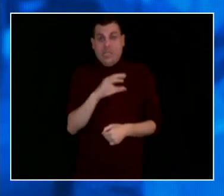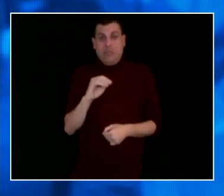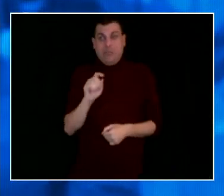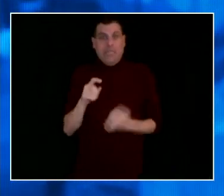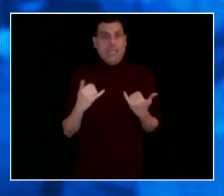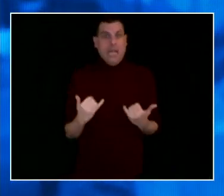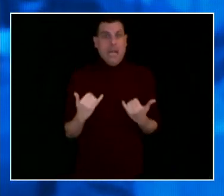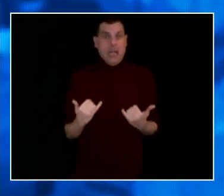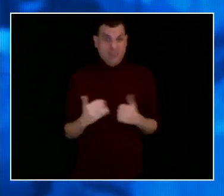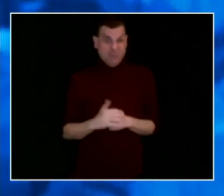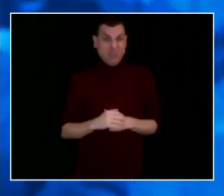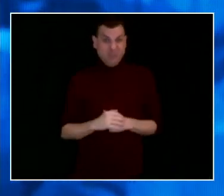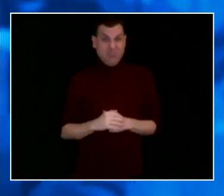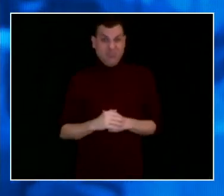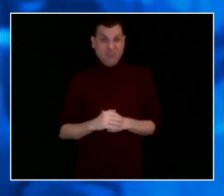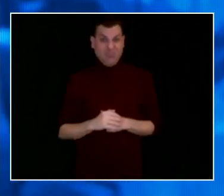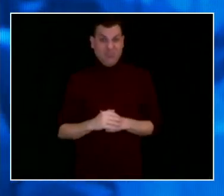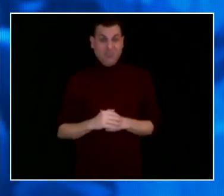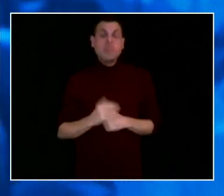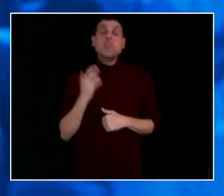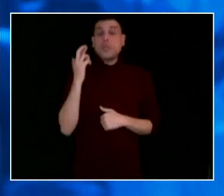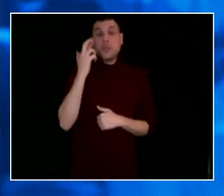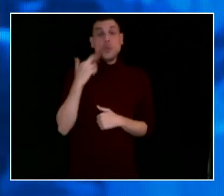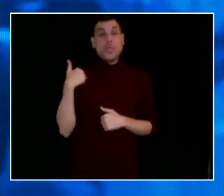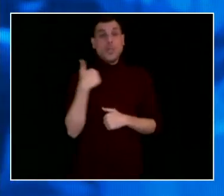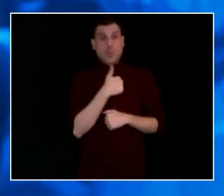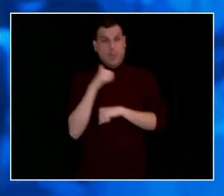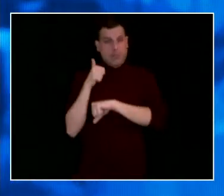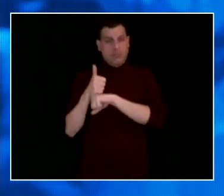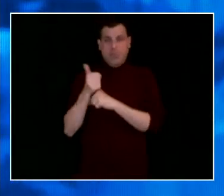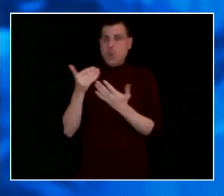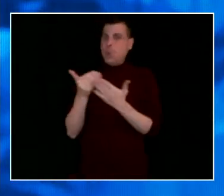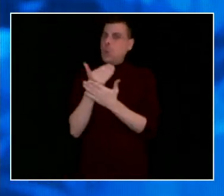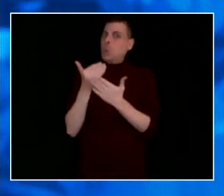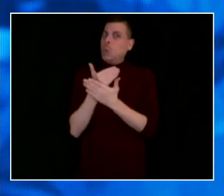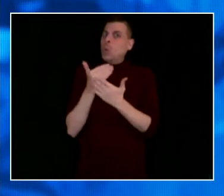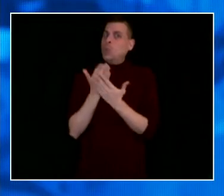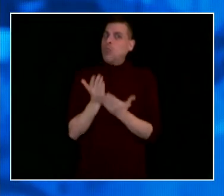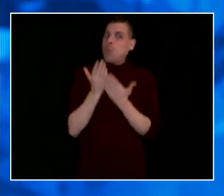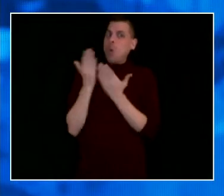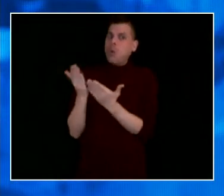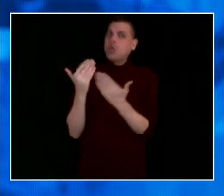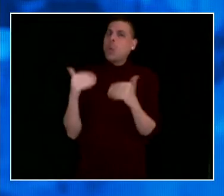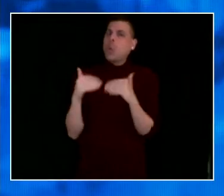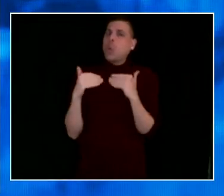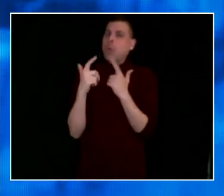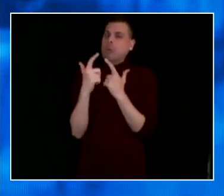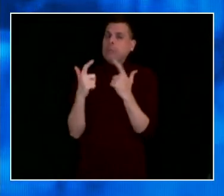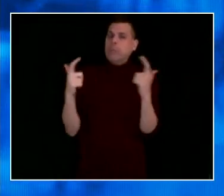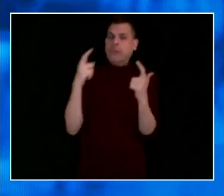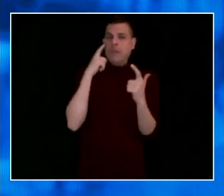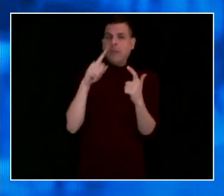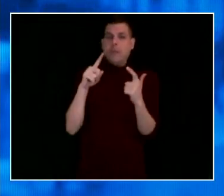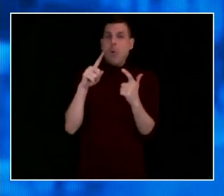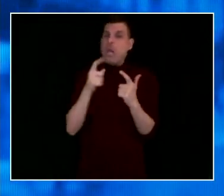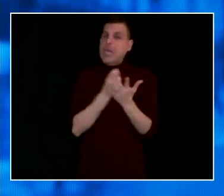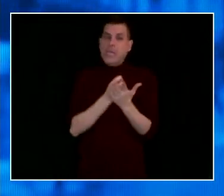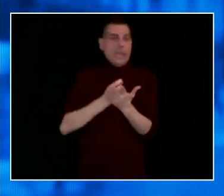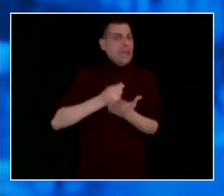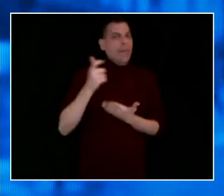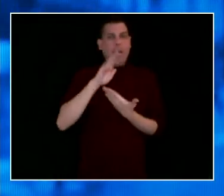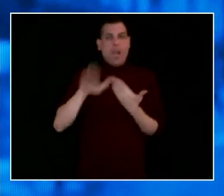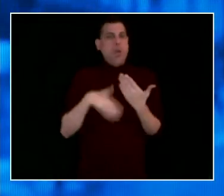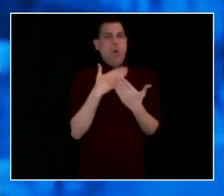is why we put forward an ambitious proposal to eliminate income taxes for working class families